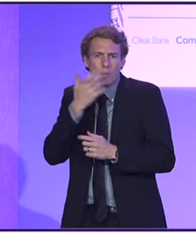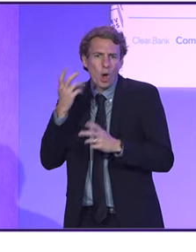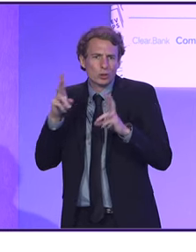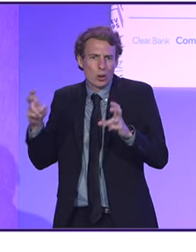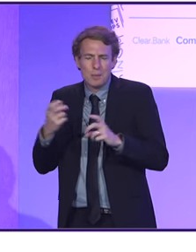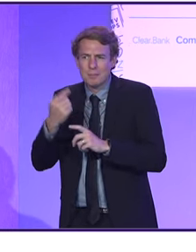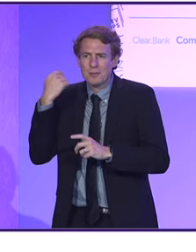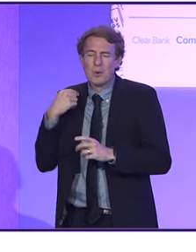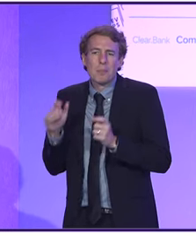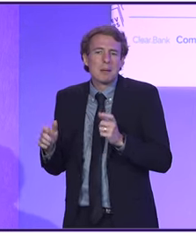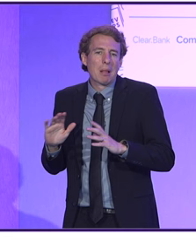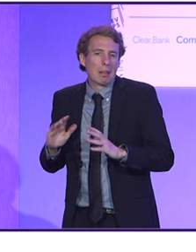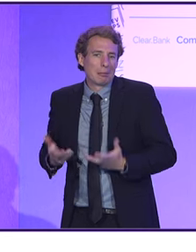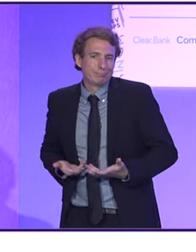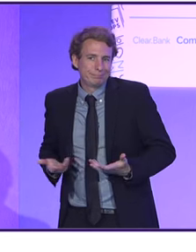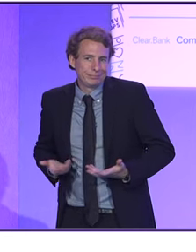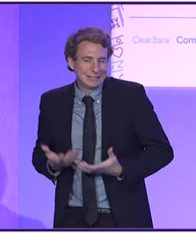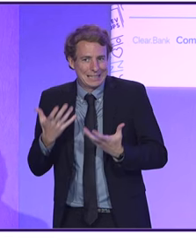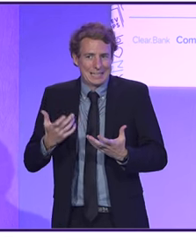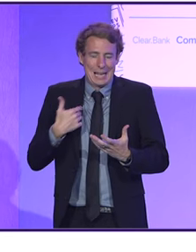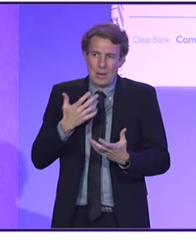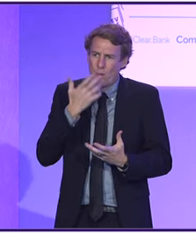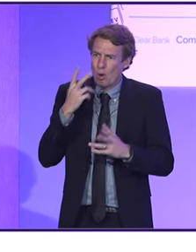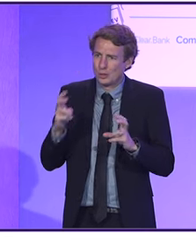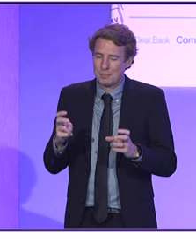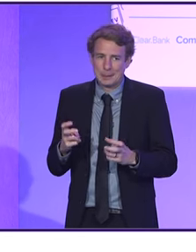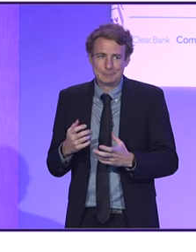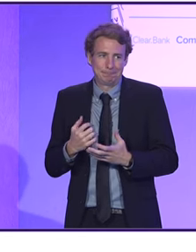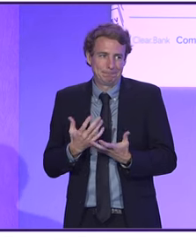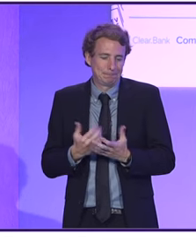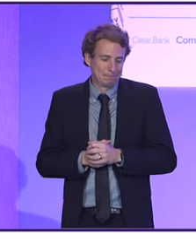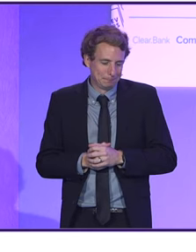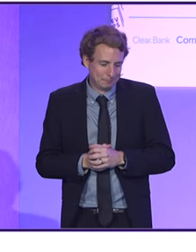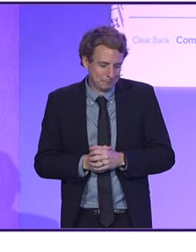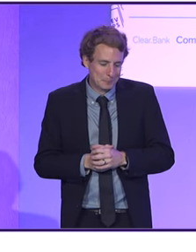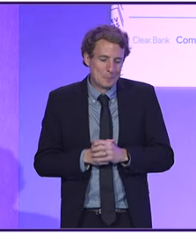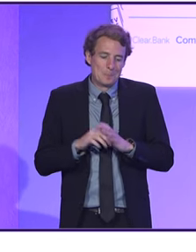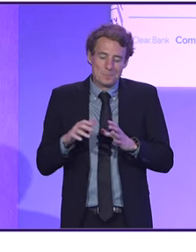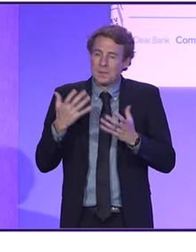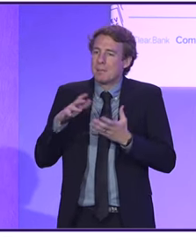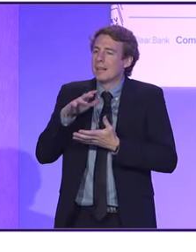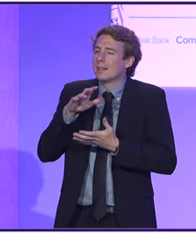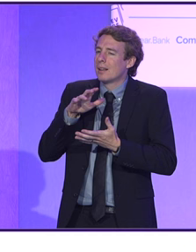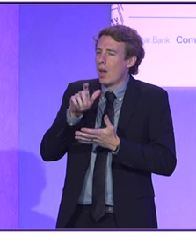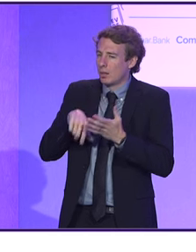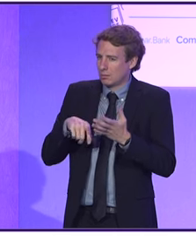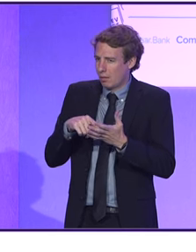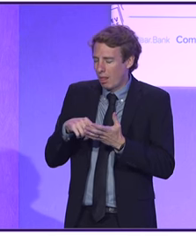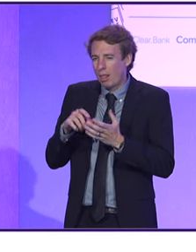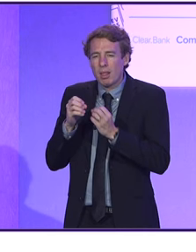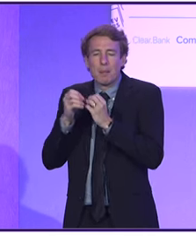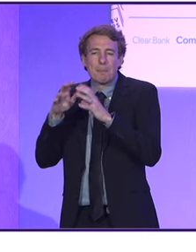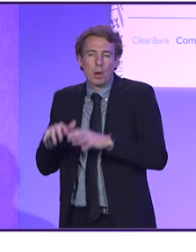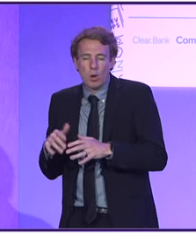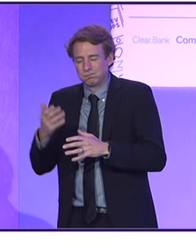I thought no one would care, so... Whoops. So yeah, there was an article published, a blog post published by a big management